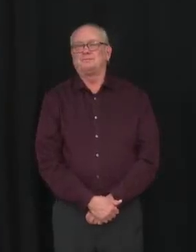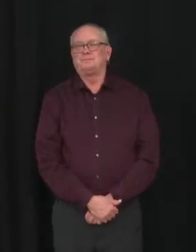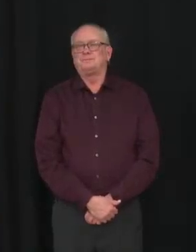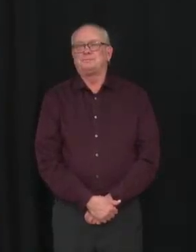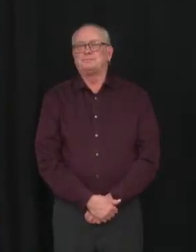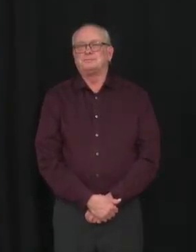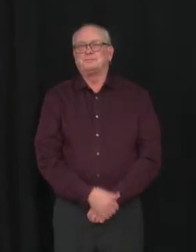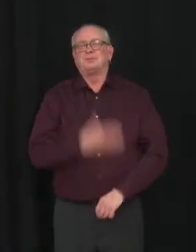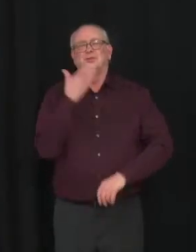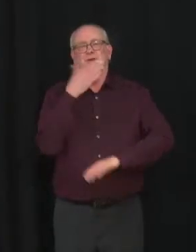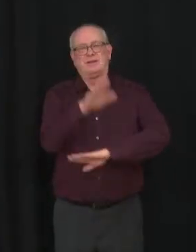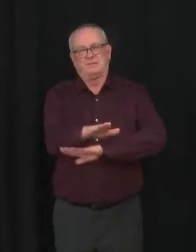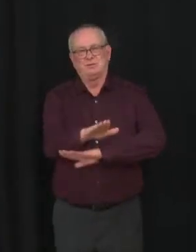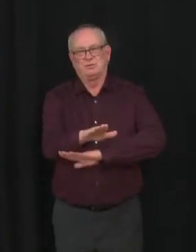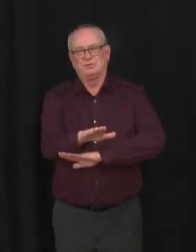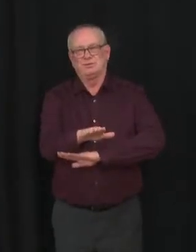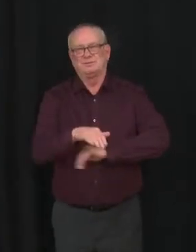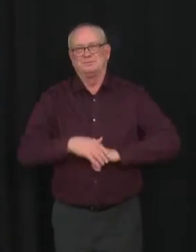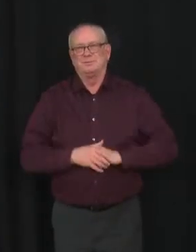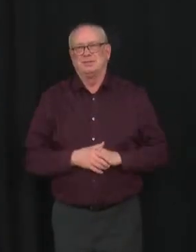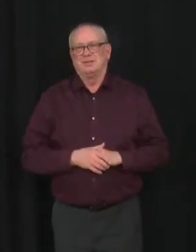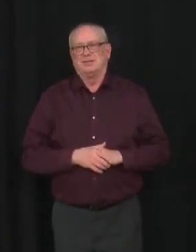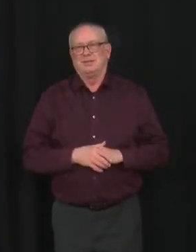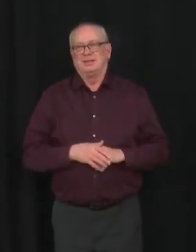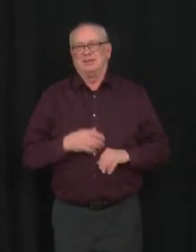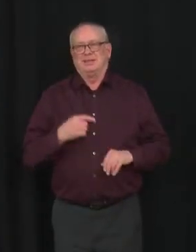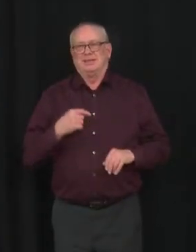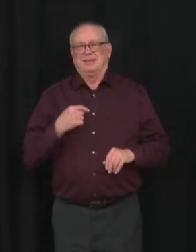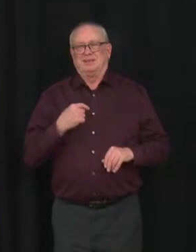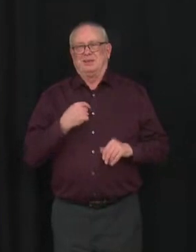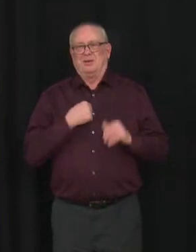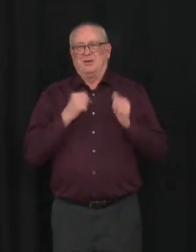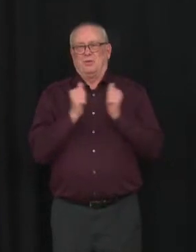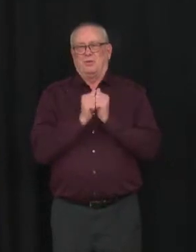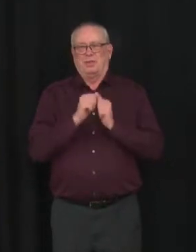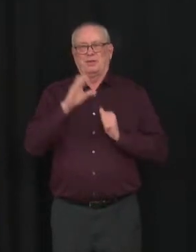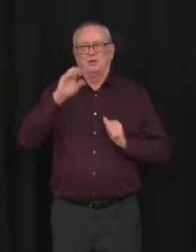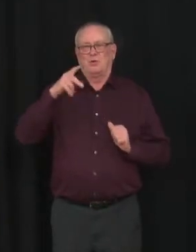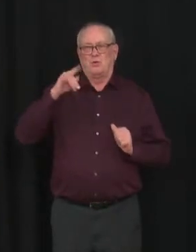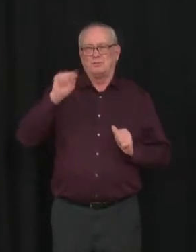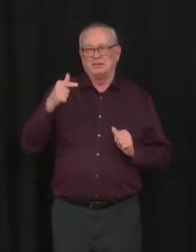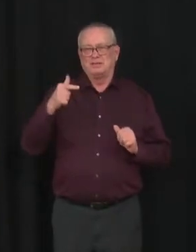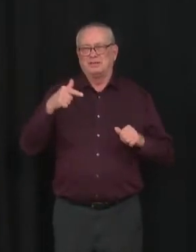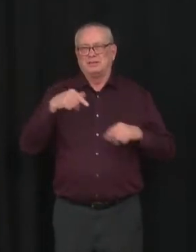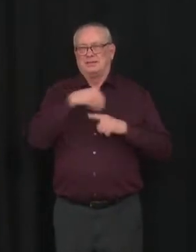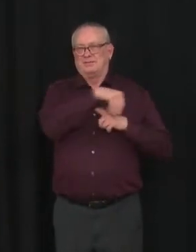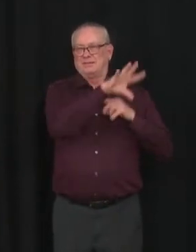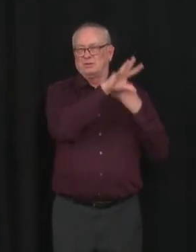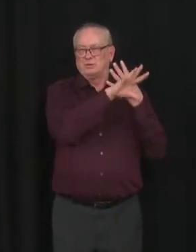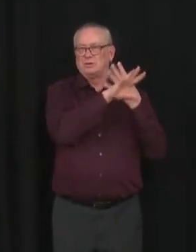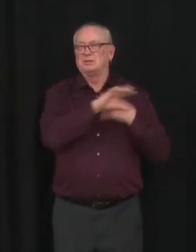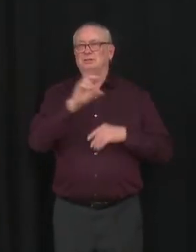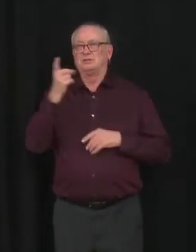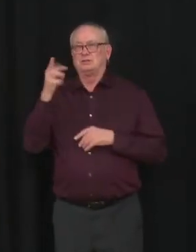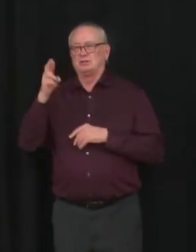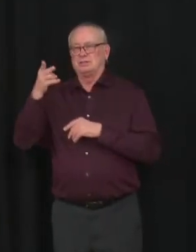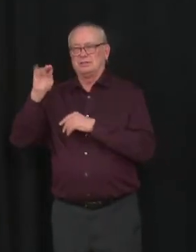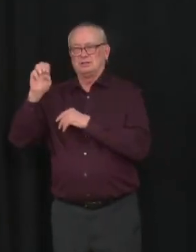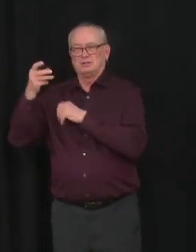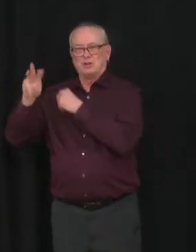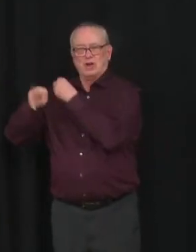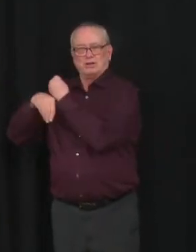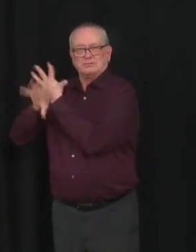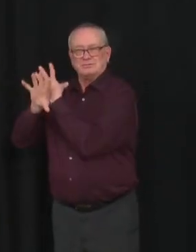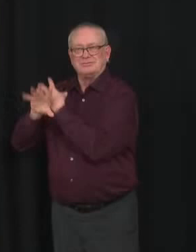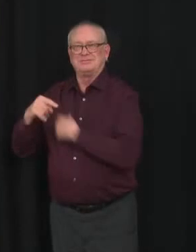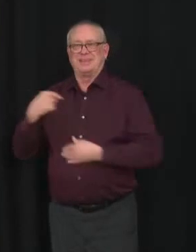Well, good afternoon. I'm here today virtually with Minister Copping and Dr. Dina Hinshaw to provide an update on COVID-19 and to announce a